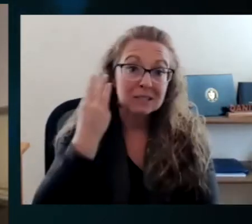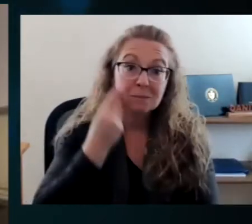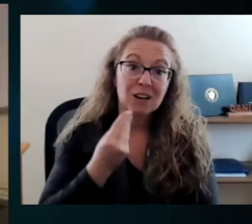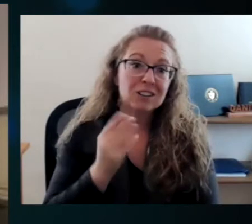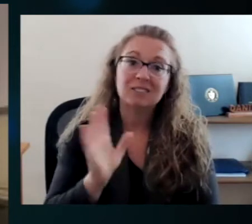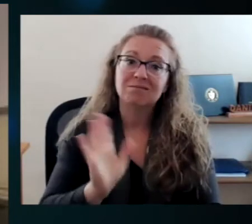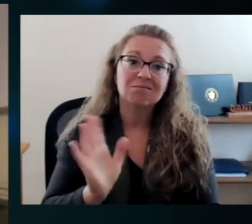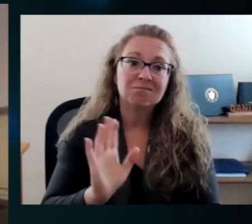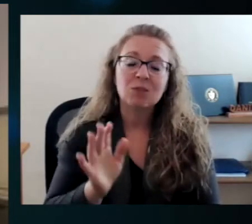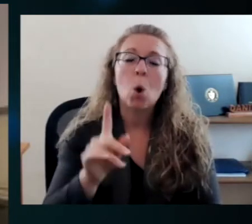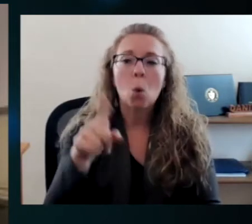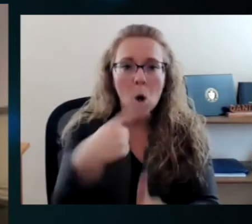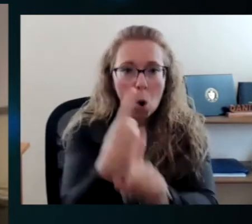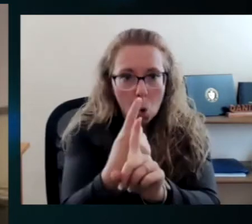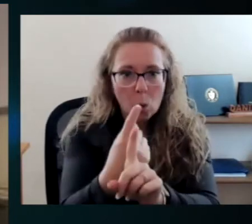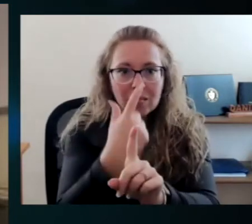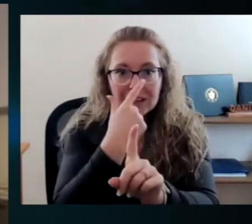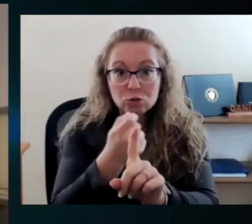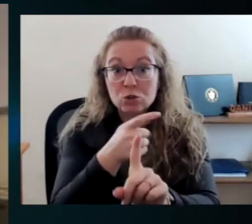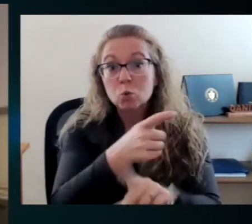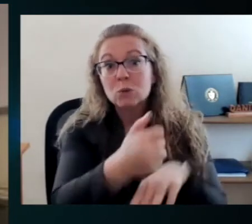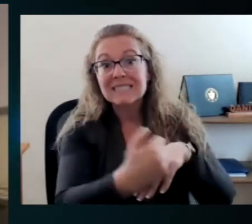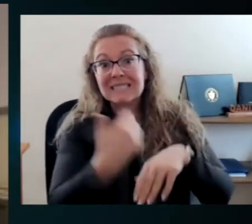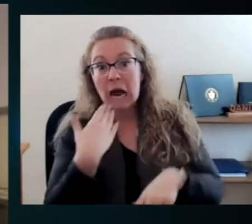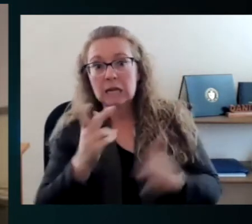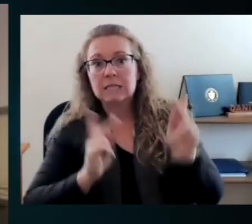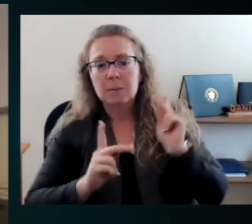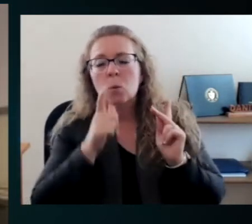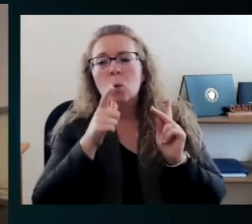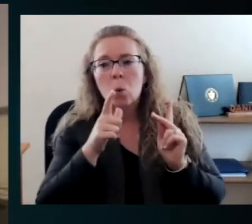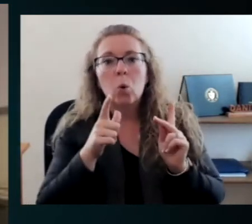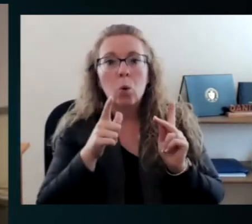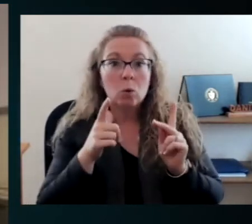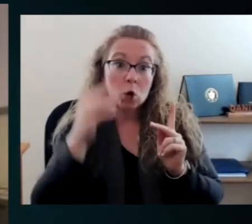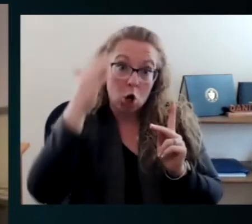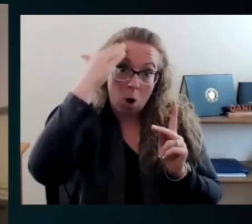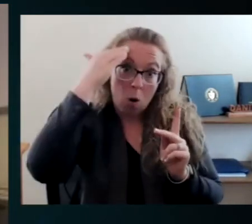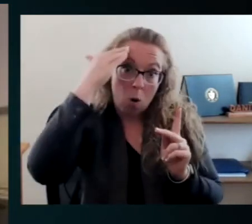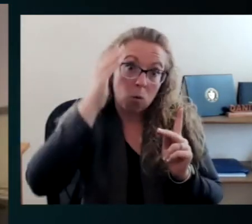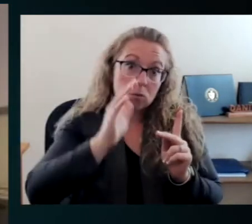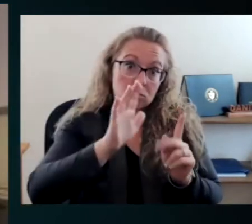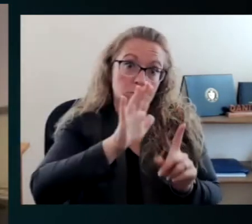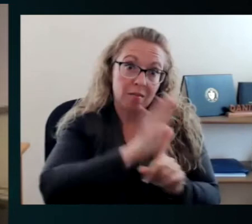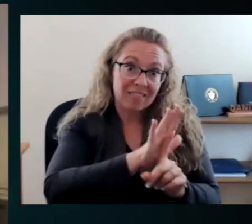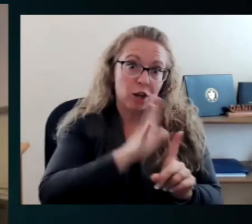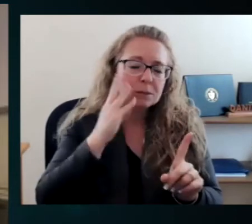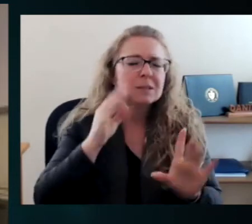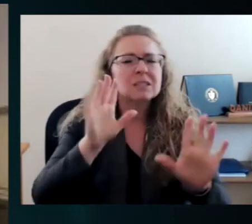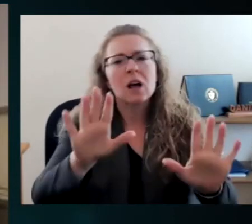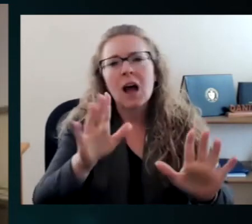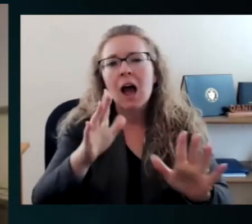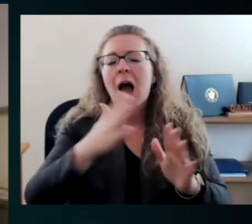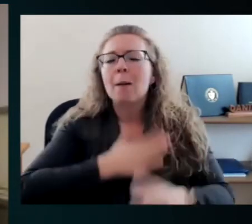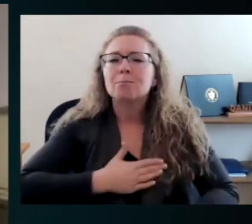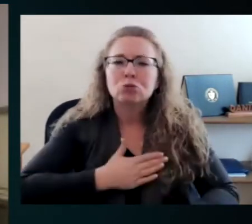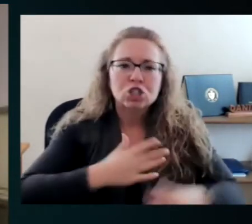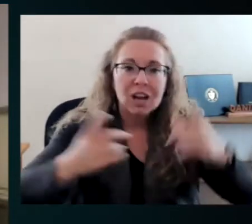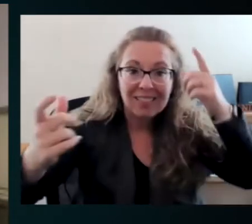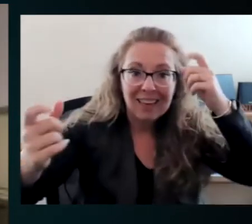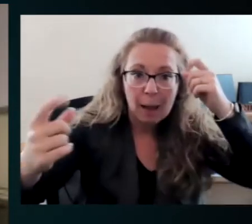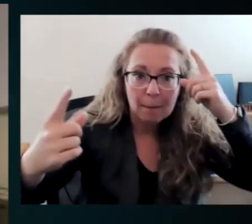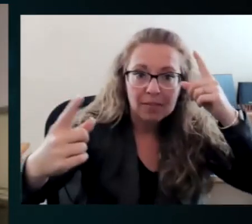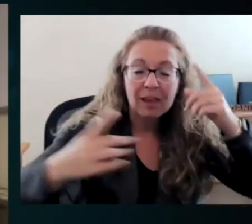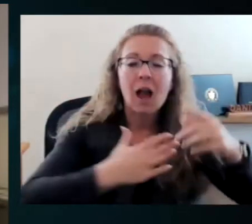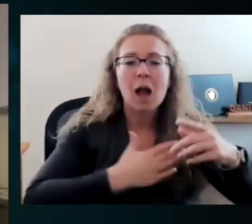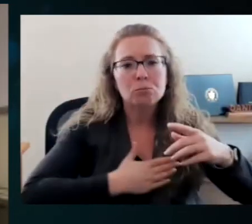only interested in you sending the people that know what they're talking about. And again, I appreciate the empathy. I appreciate the sympathy, but it